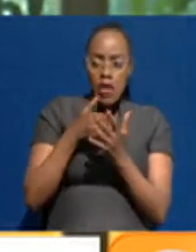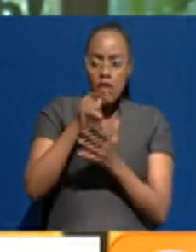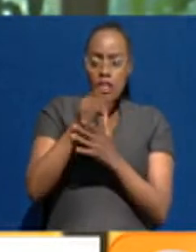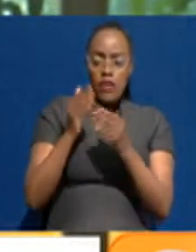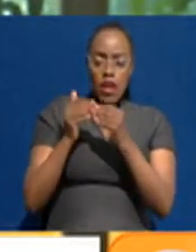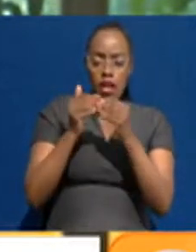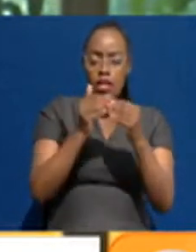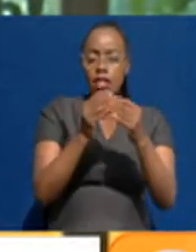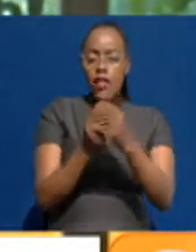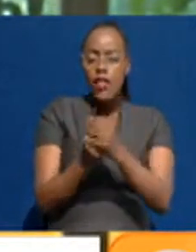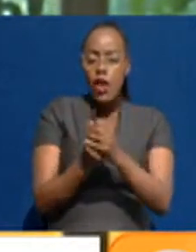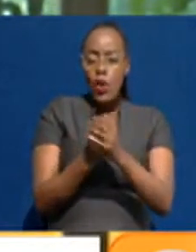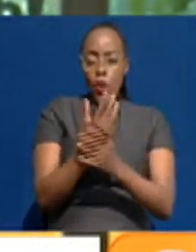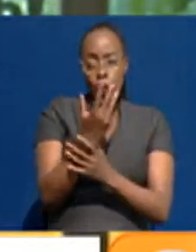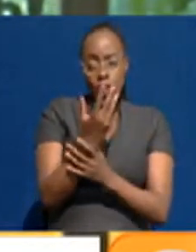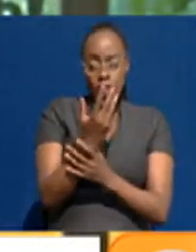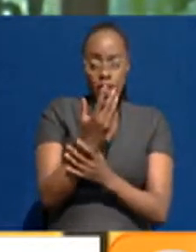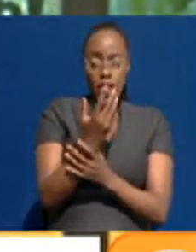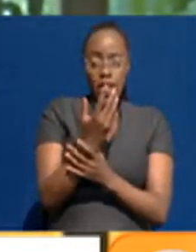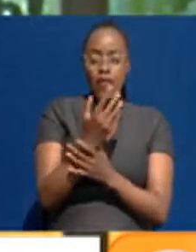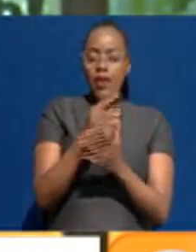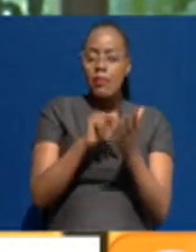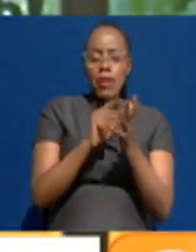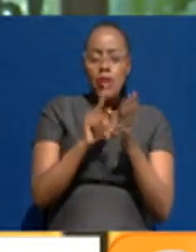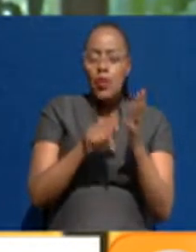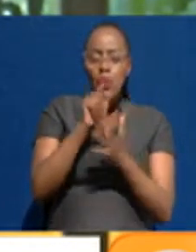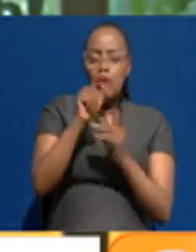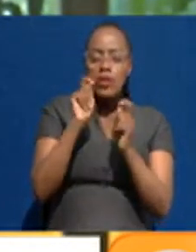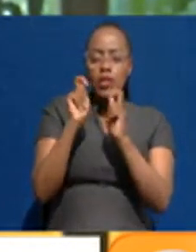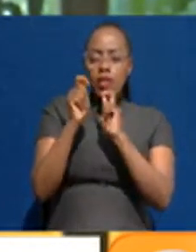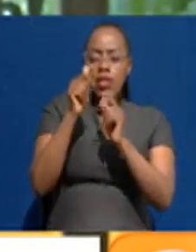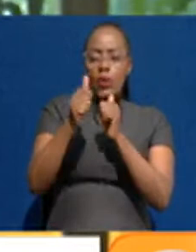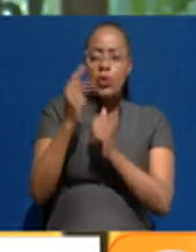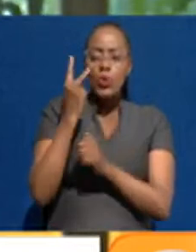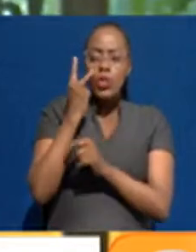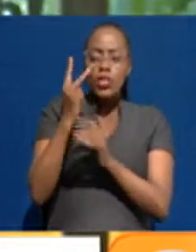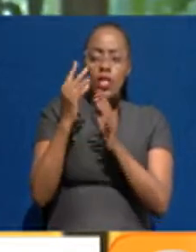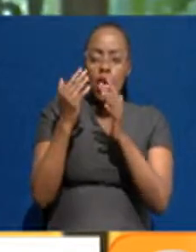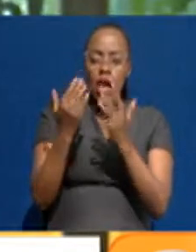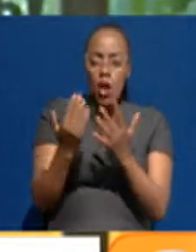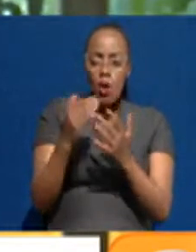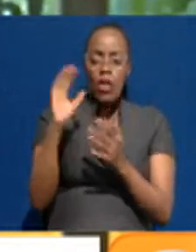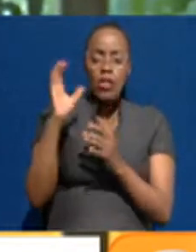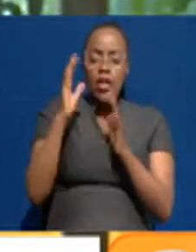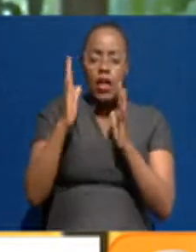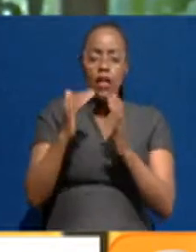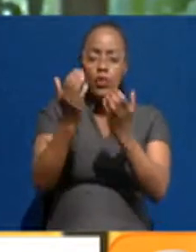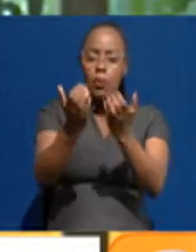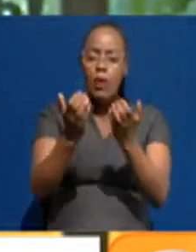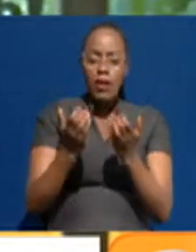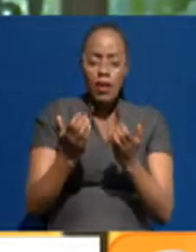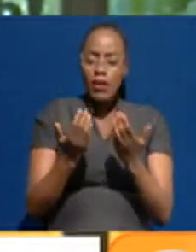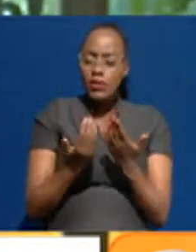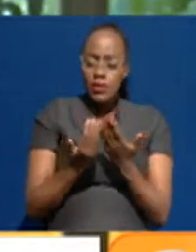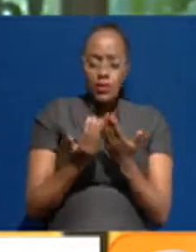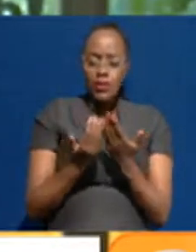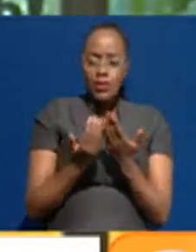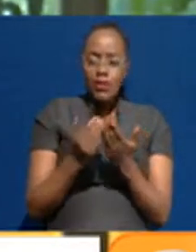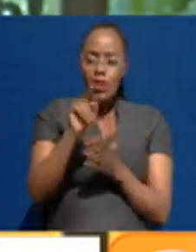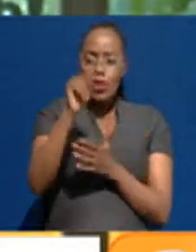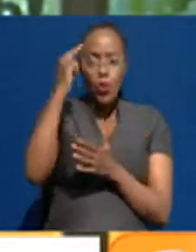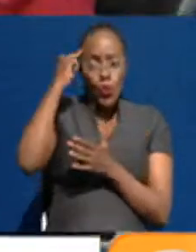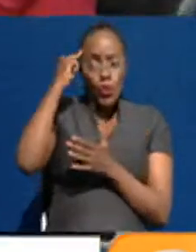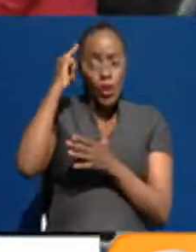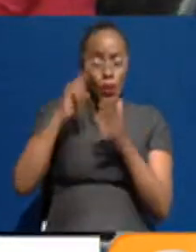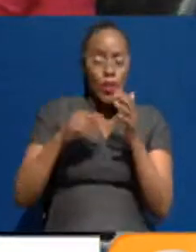driving the growth. What sort of trends are you seeing in terms of, customer needs? What do you think